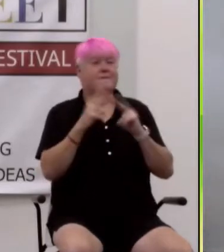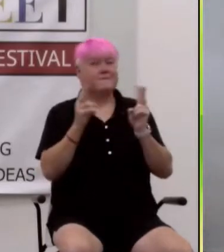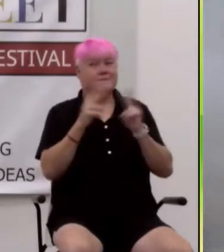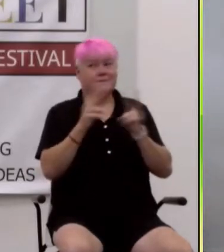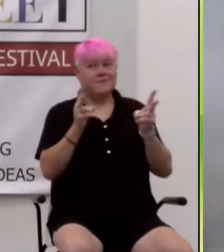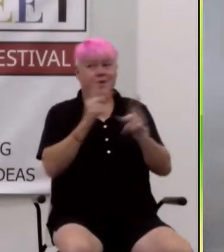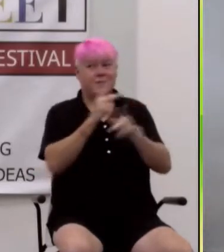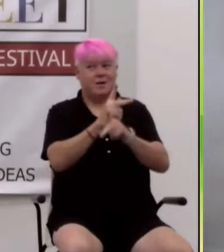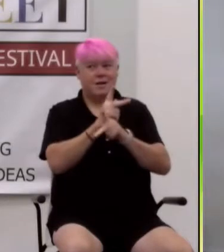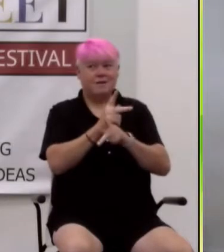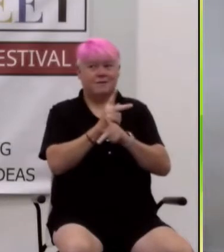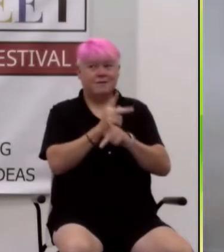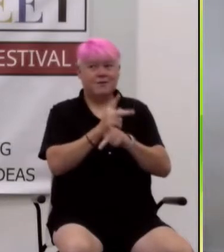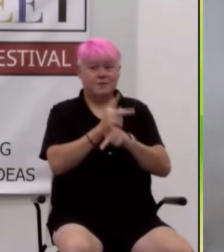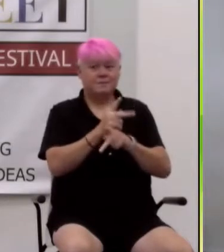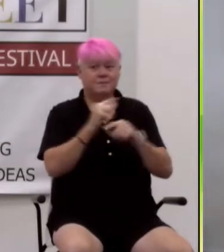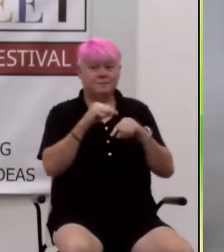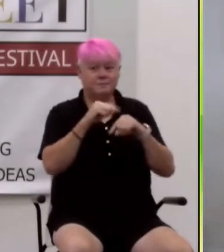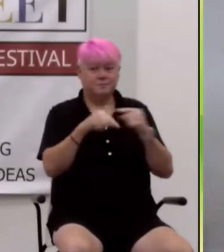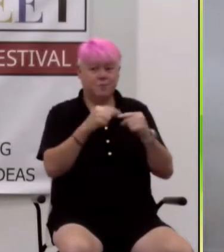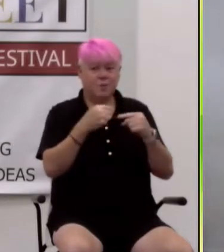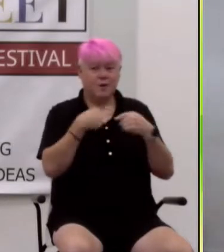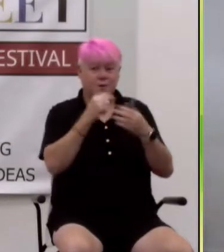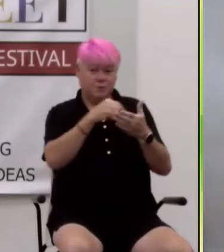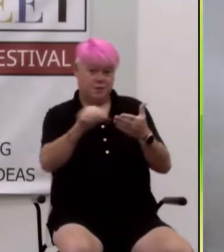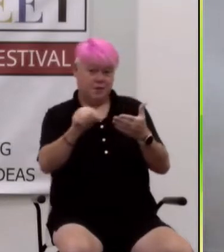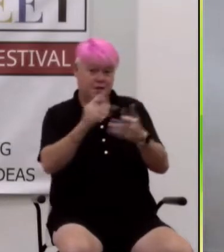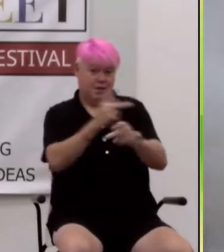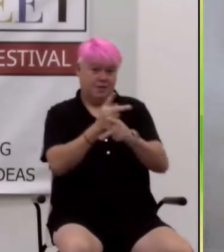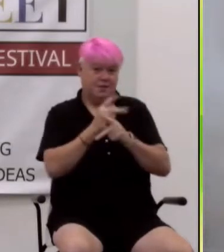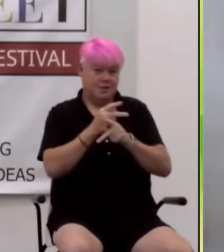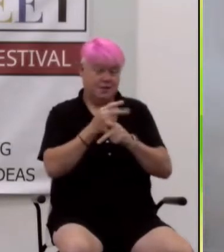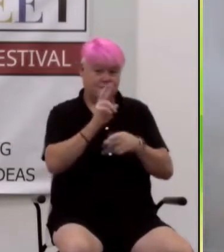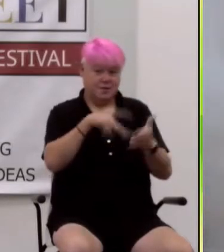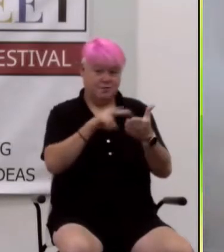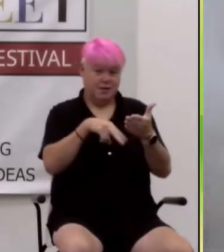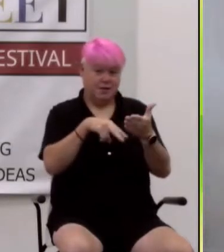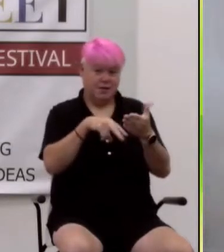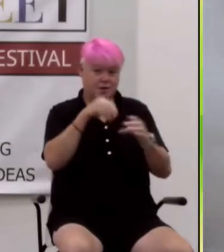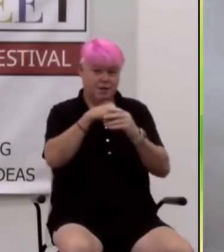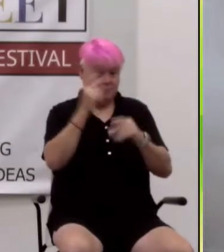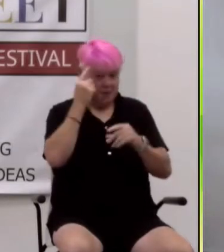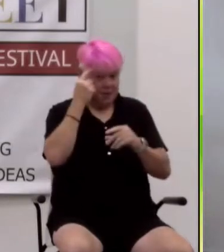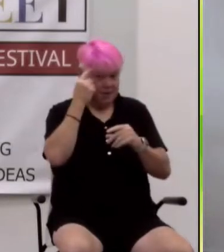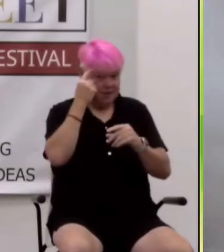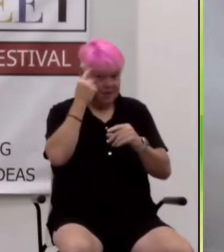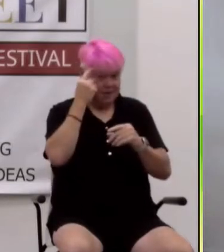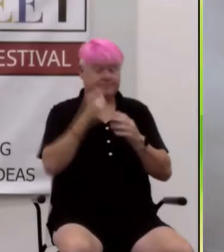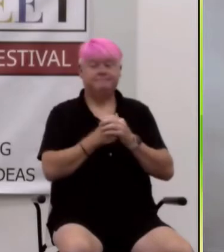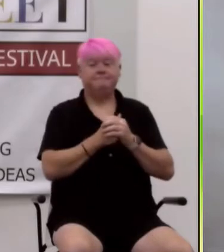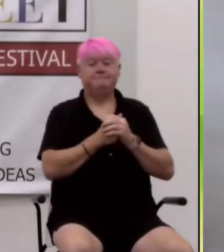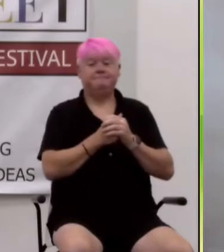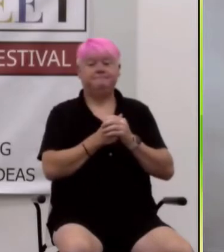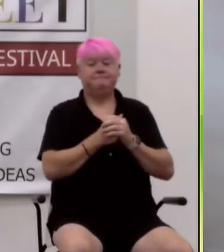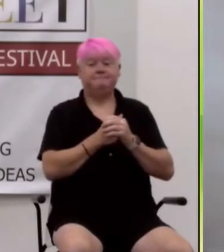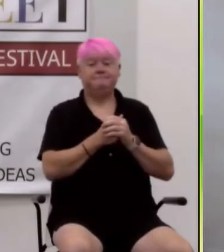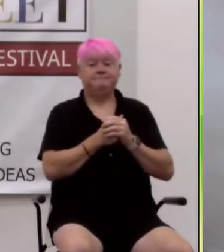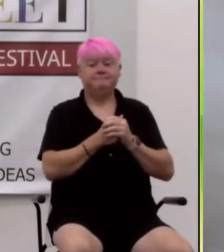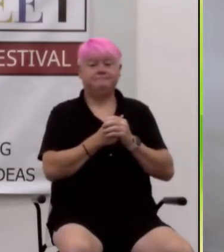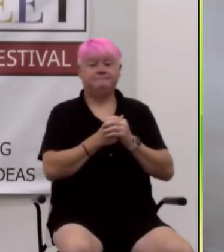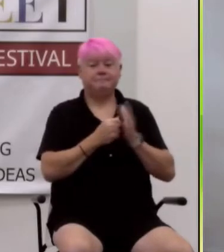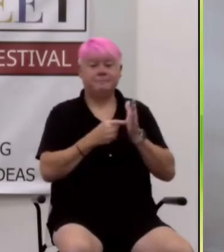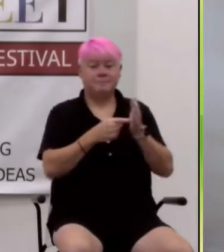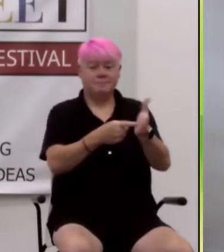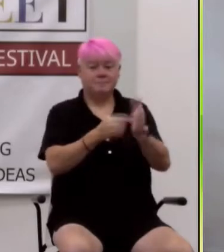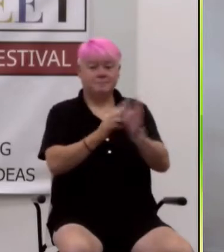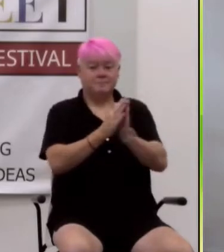when I was writing it to keep the reader in mind along those lines. So I'll show you the